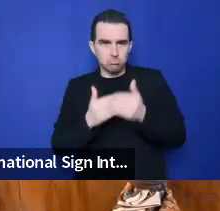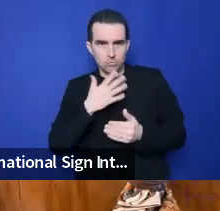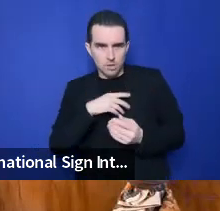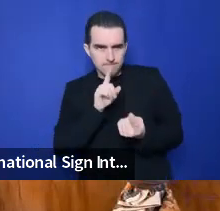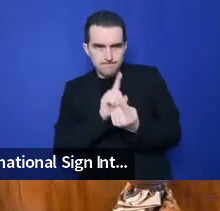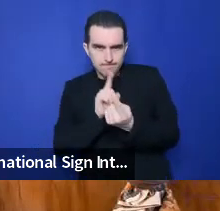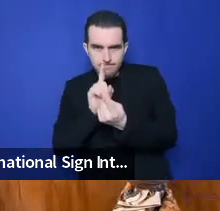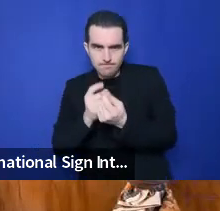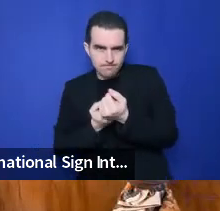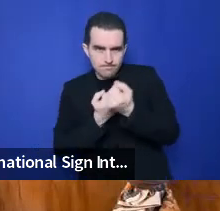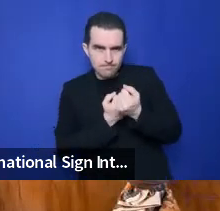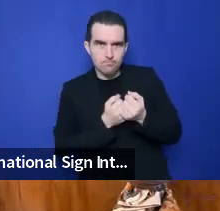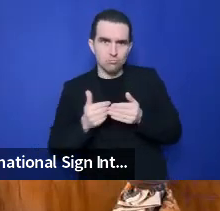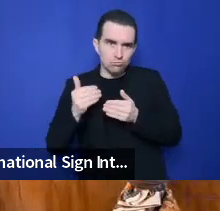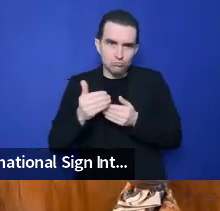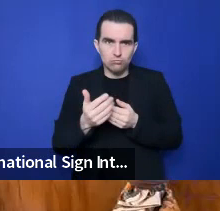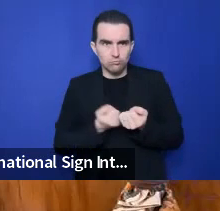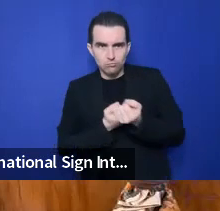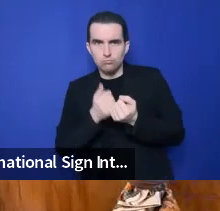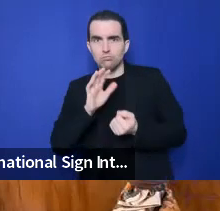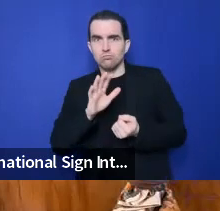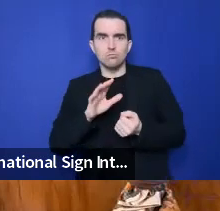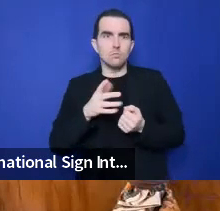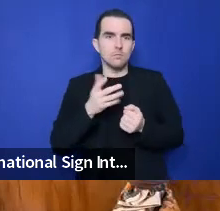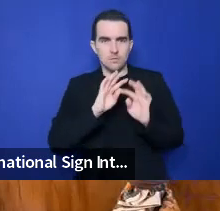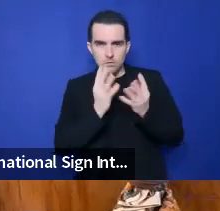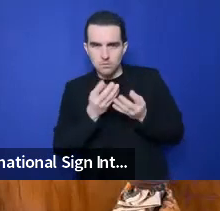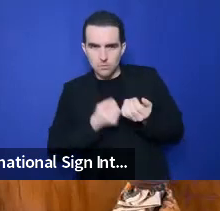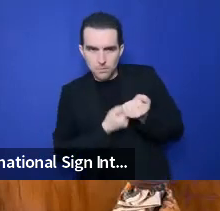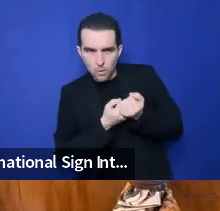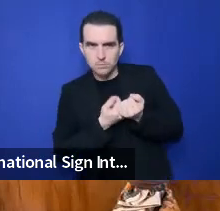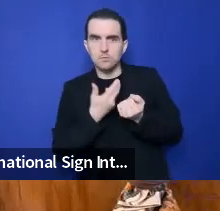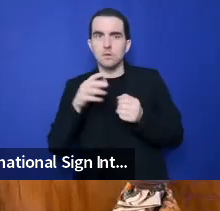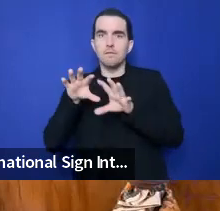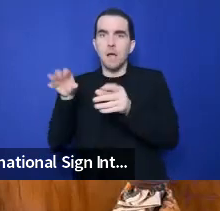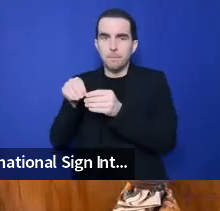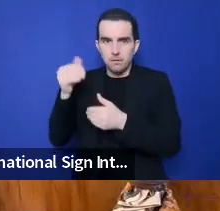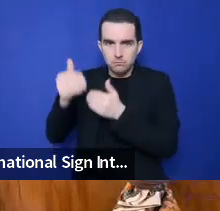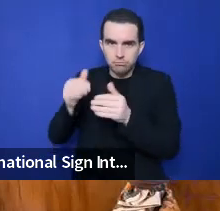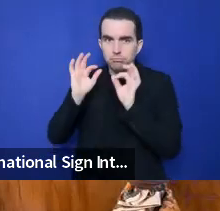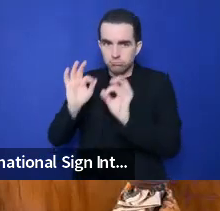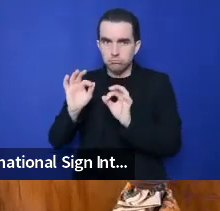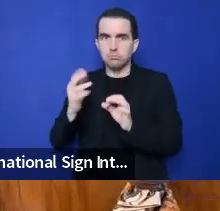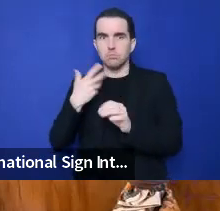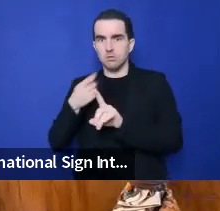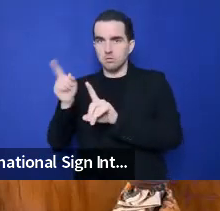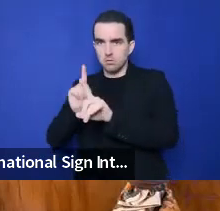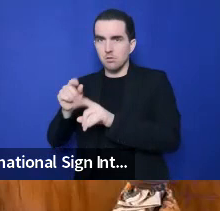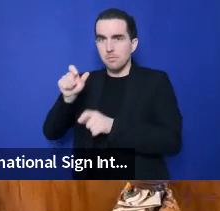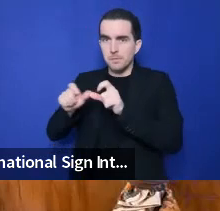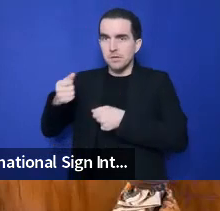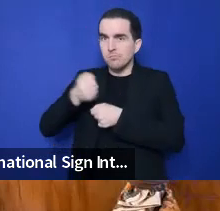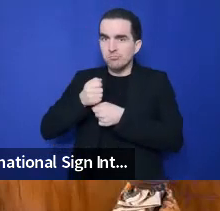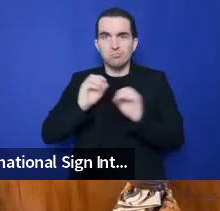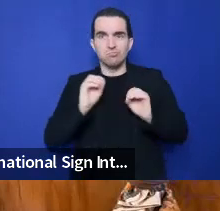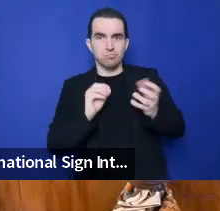is a new area of work that required extensive capacity building. And due to lack of similar services and capacity, in the